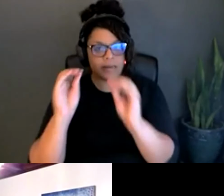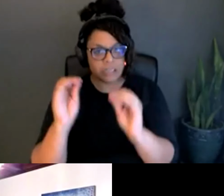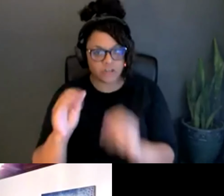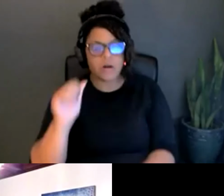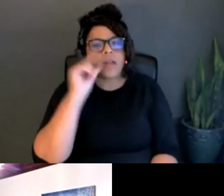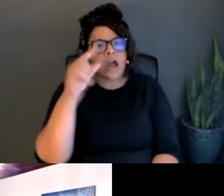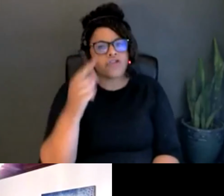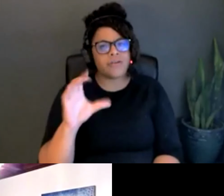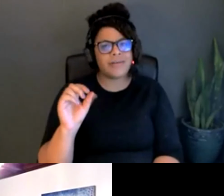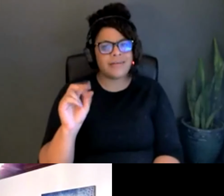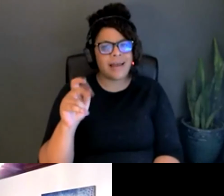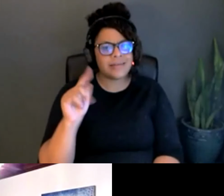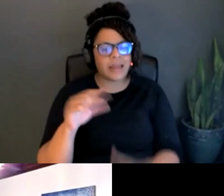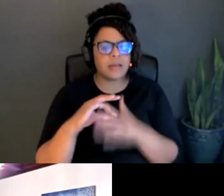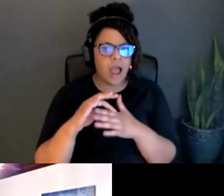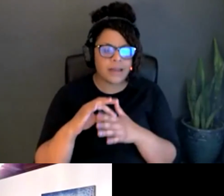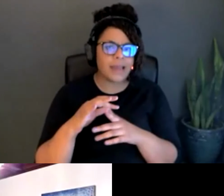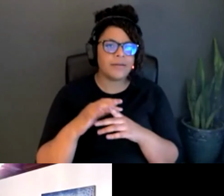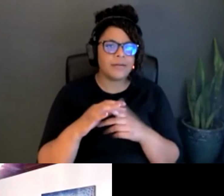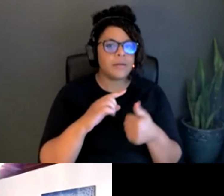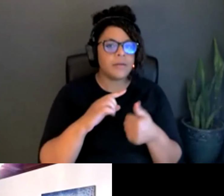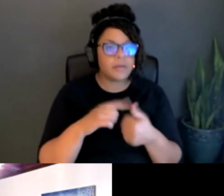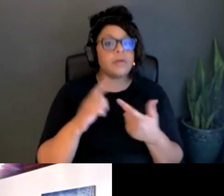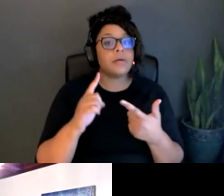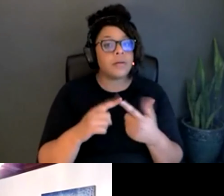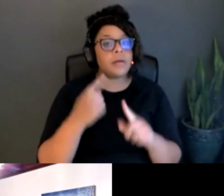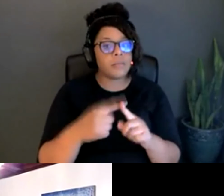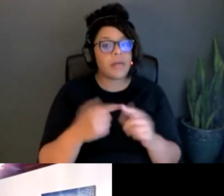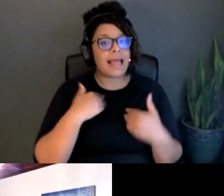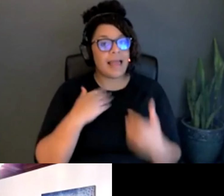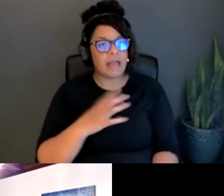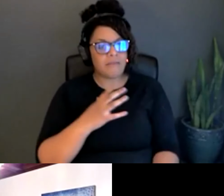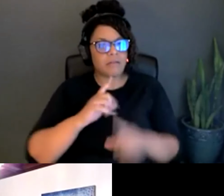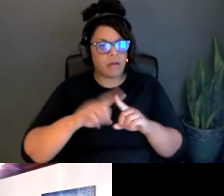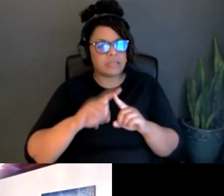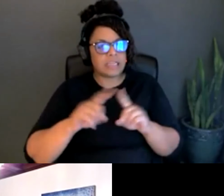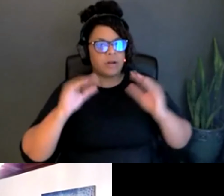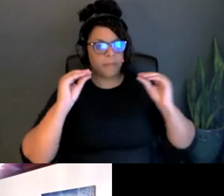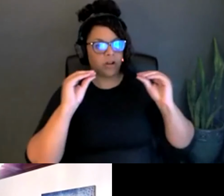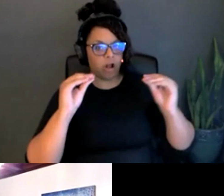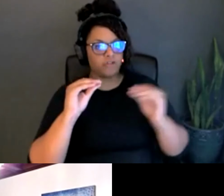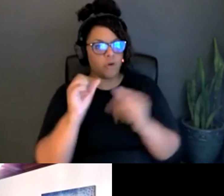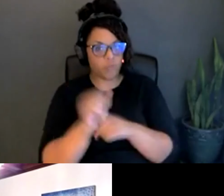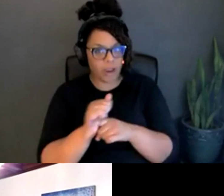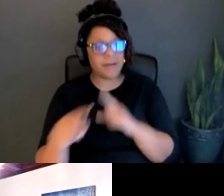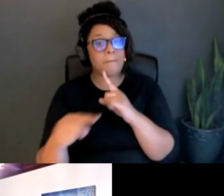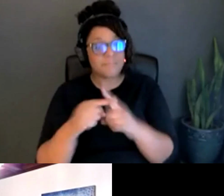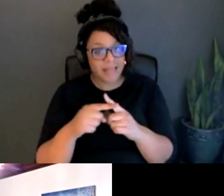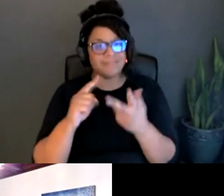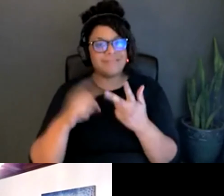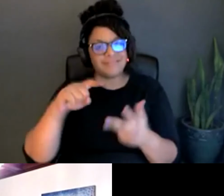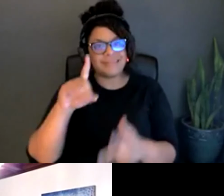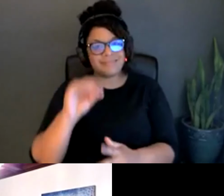content, that's important, and that they have sophisticated pedagogical practices, but they also have done the necessary